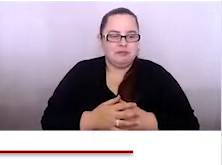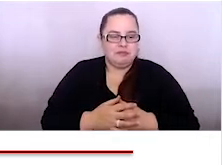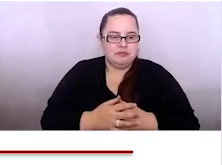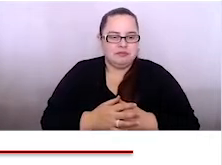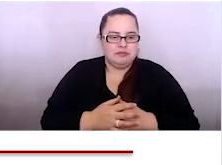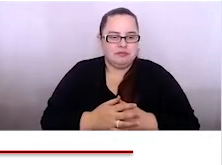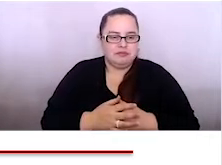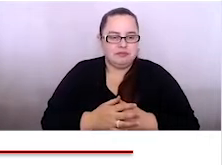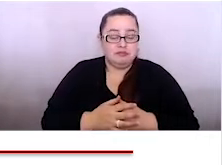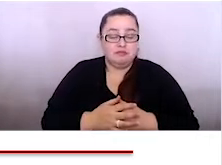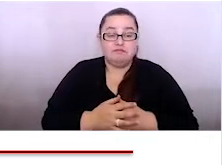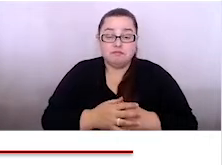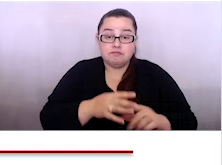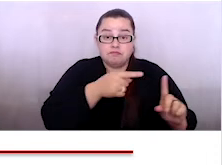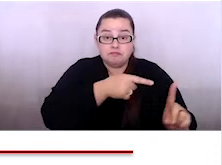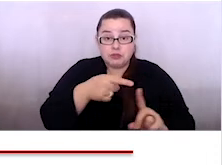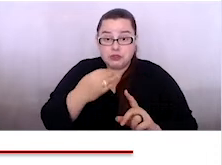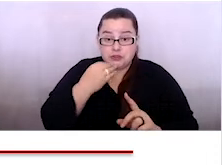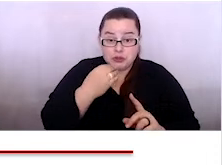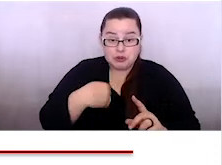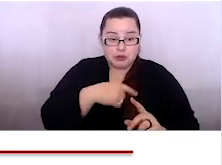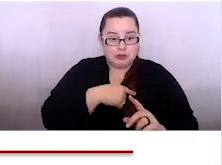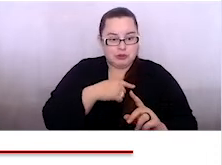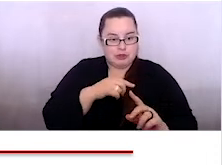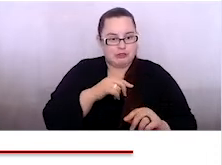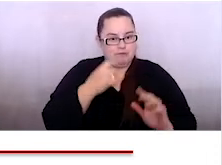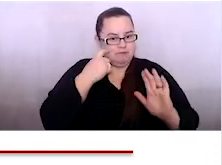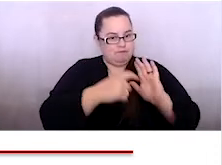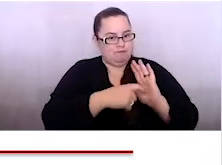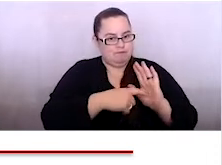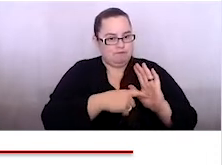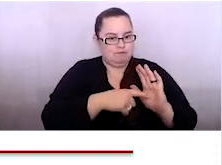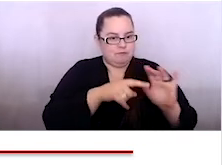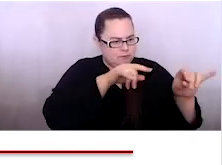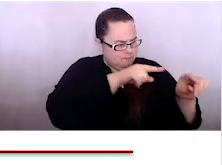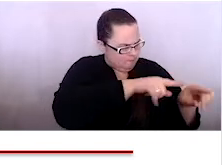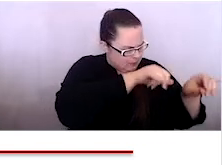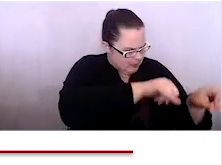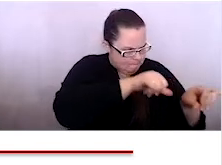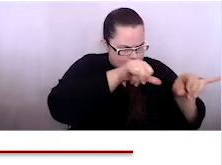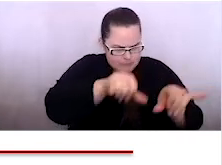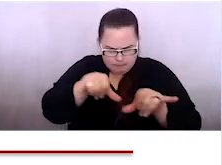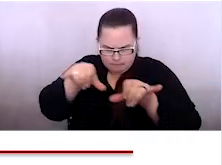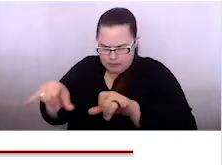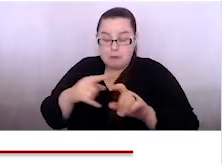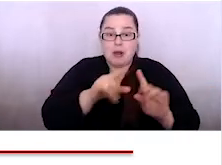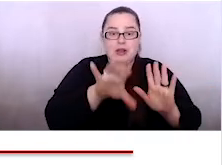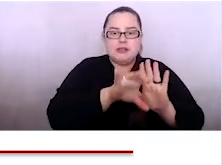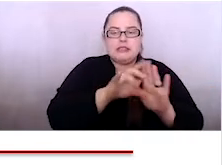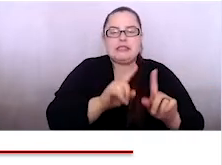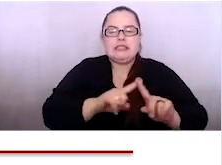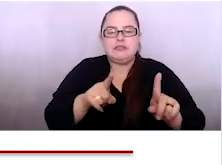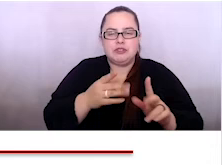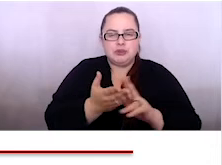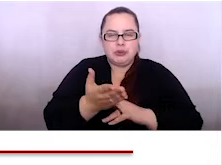There's even certain foods that we see as the same, but are actually differ in the characteristics throughout culture. One example of this